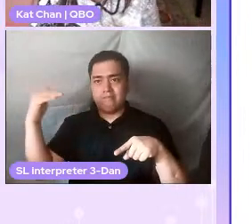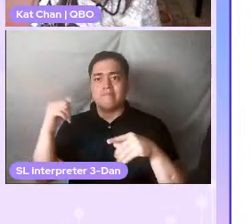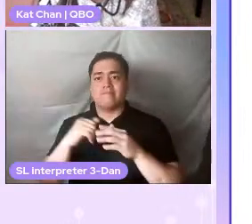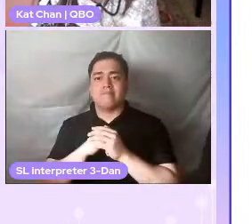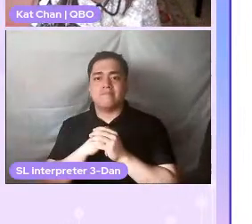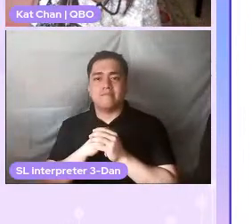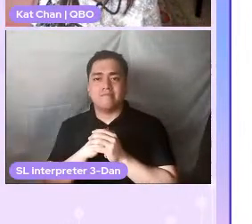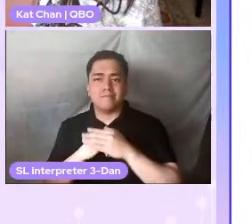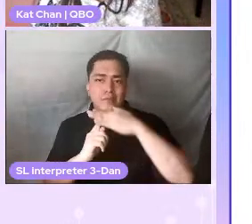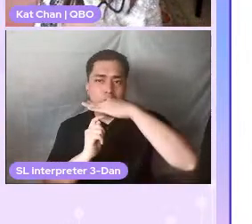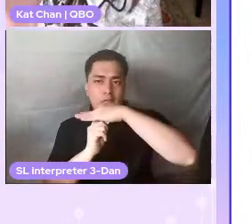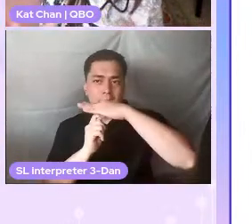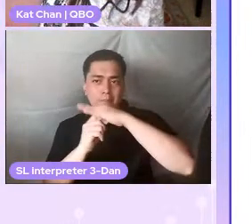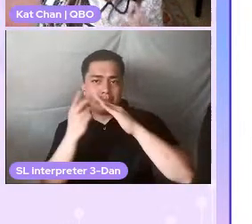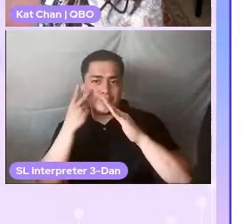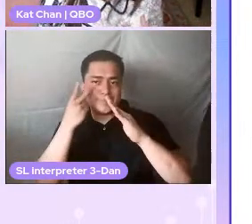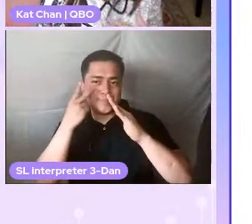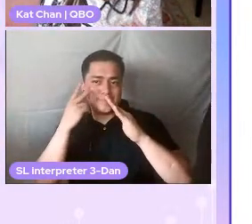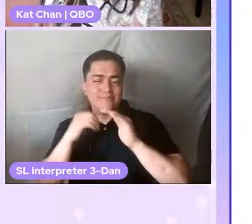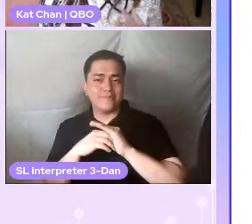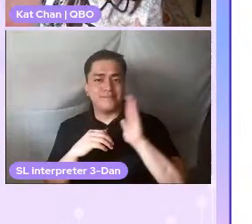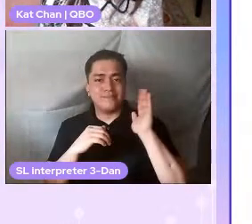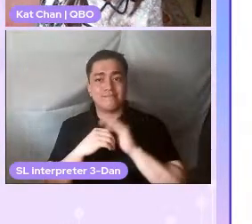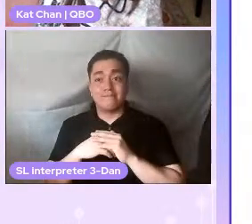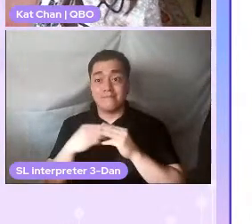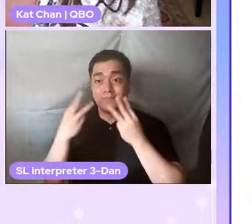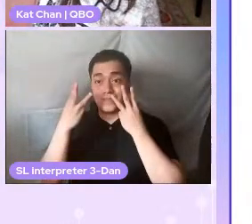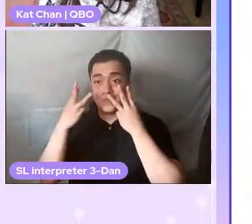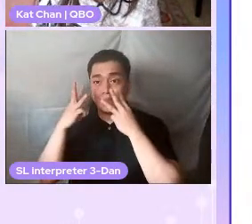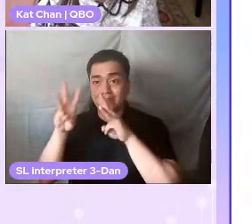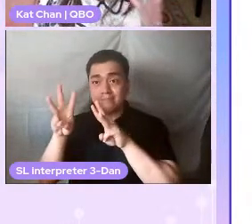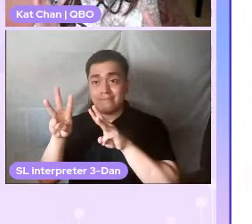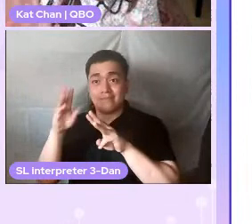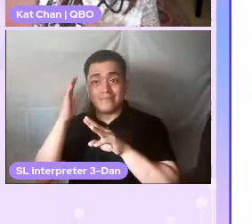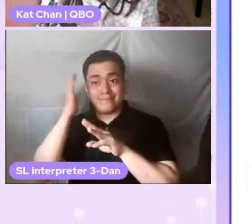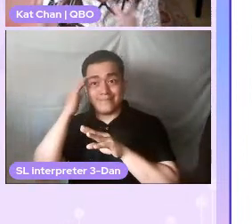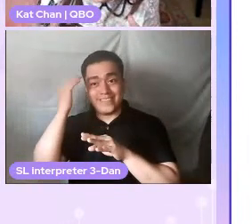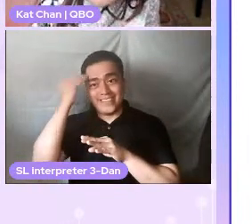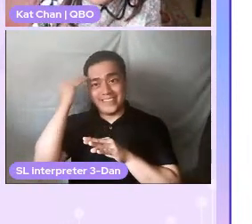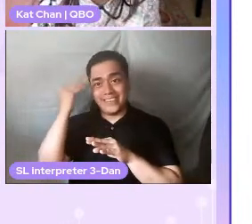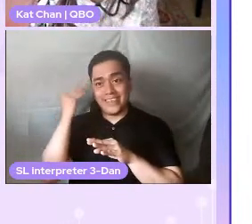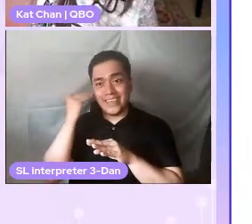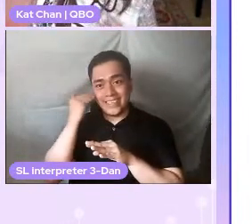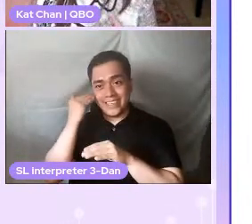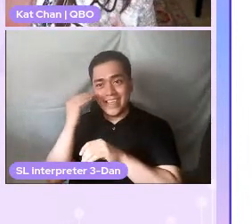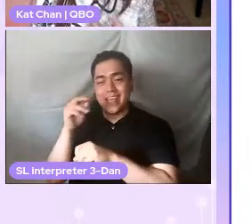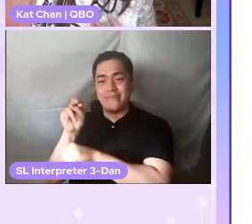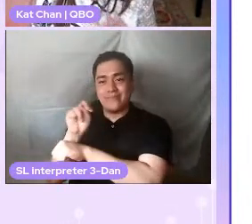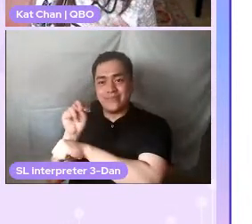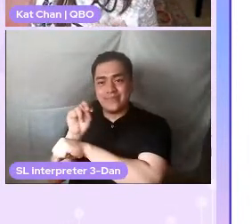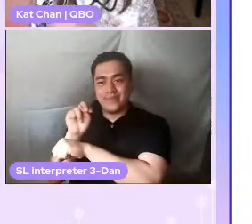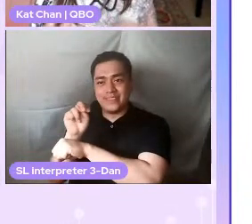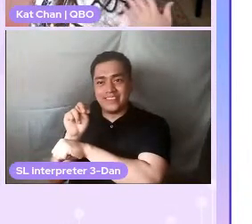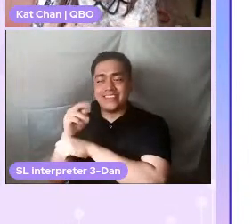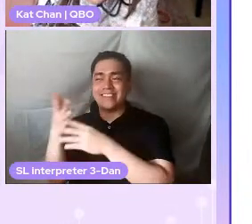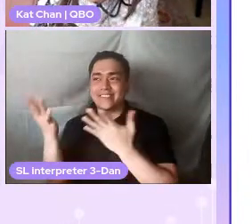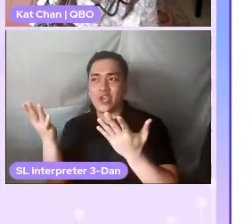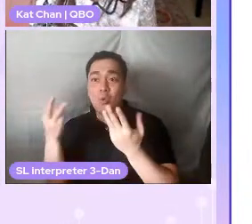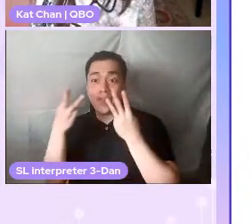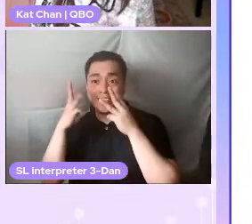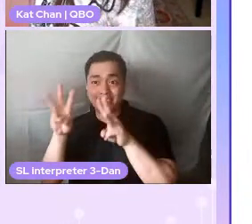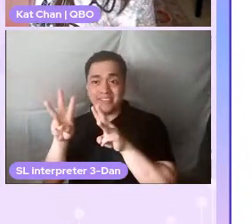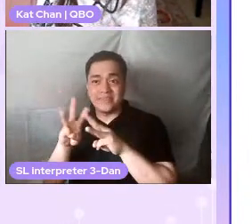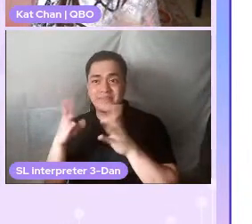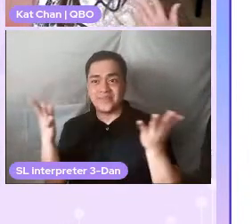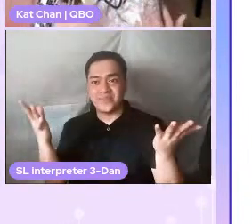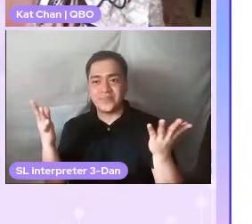fields. If any of you watch the startup K-drama / you know, GMA drama, right, the bida there